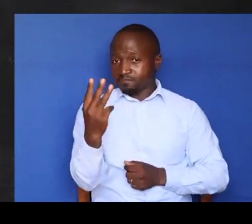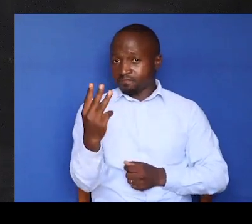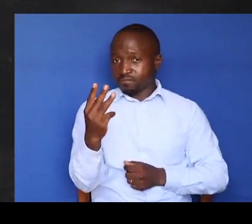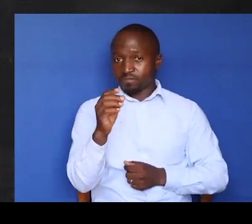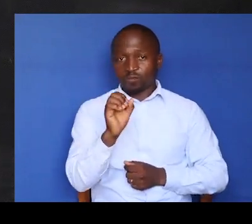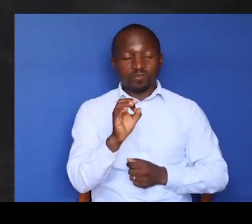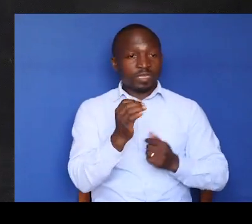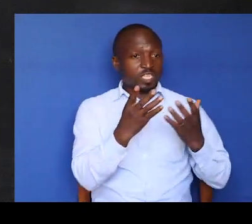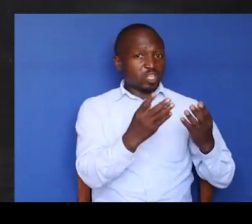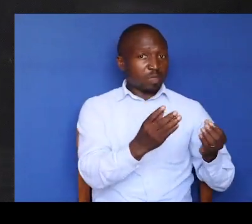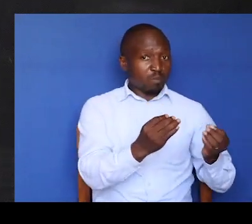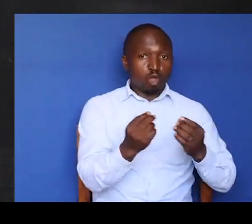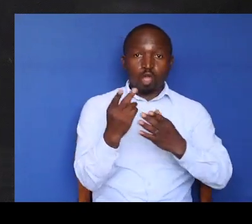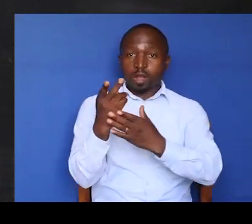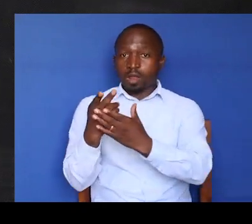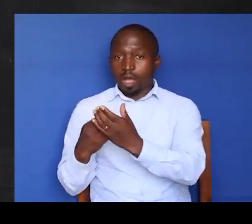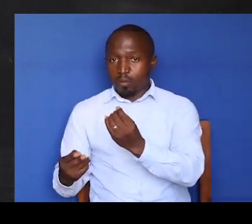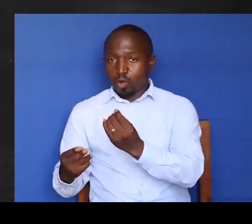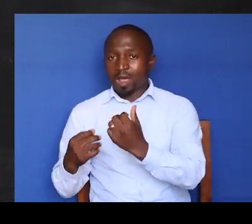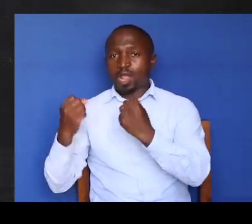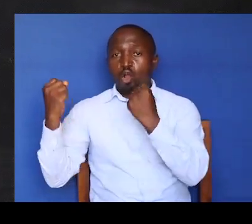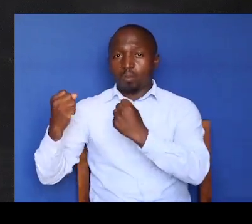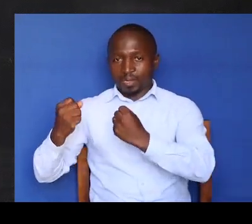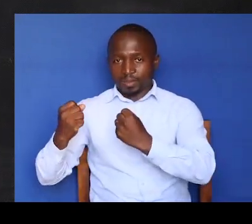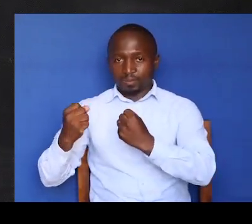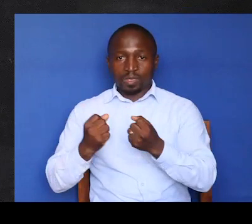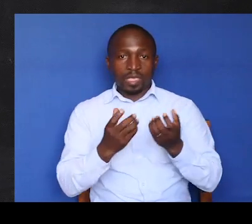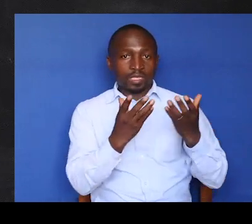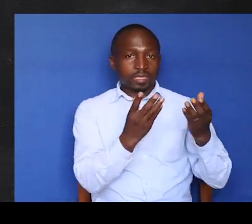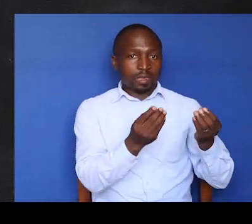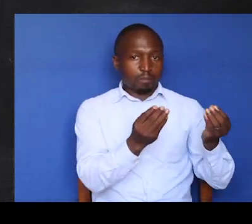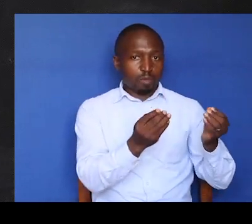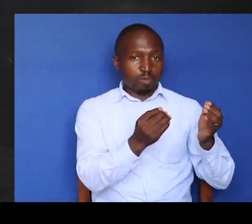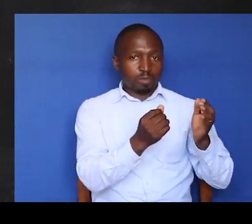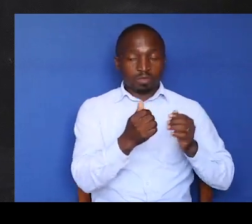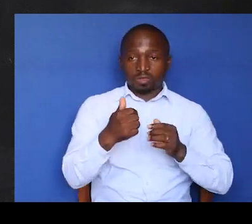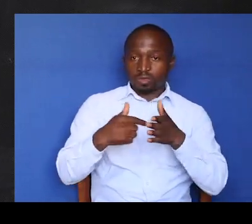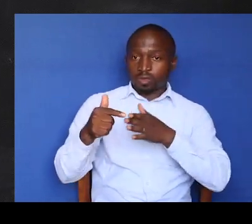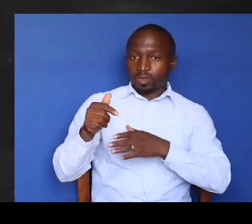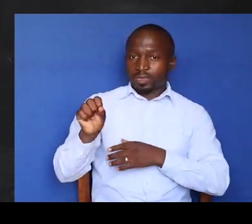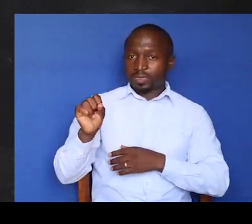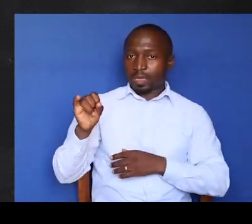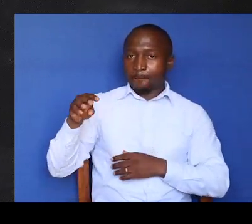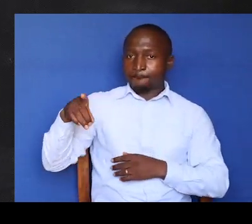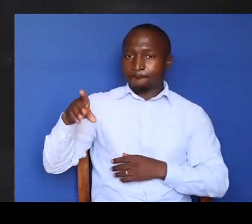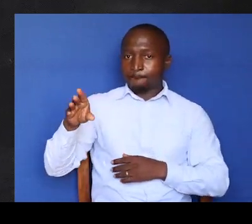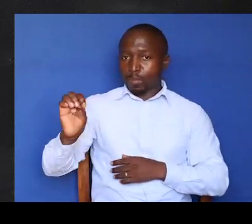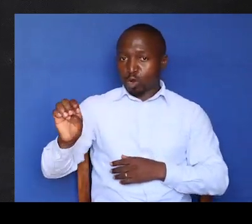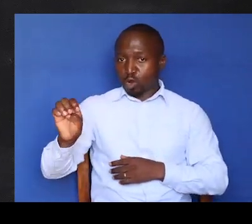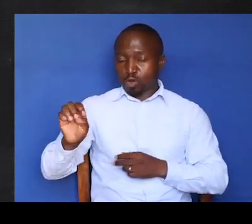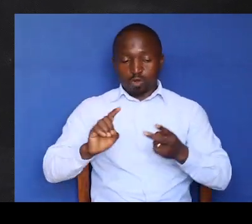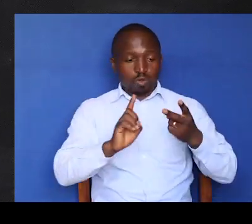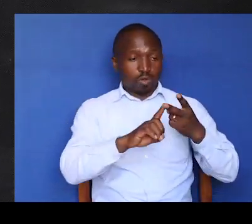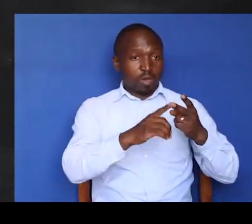simple, double, and complex. But don't get lost. The question we have